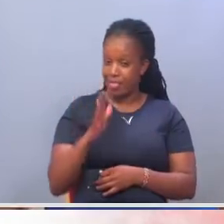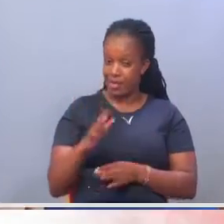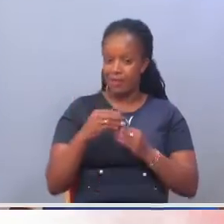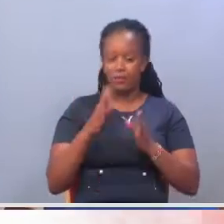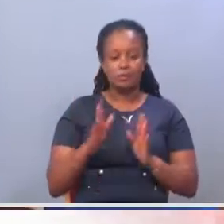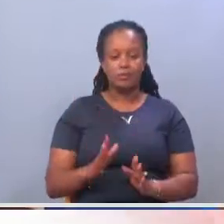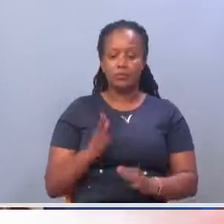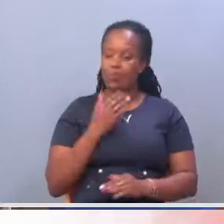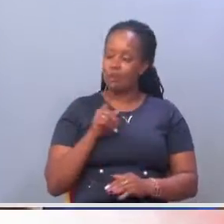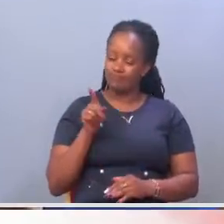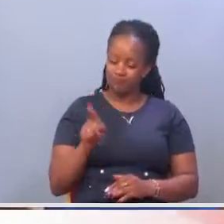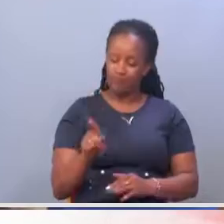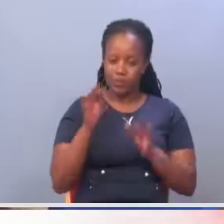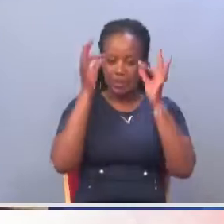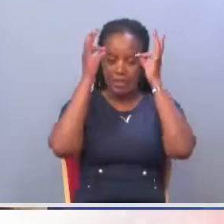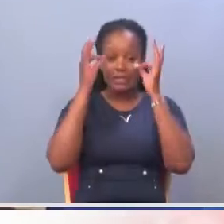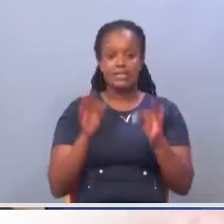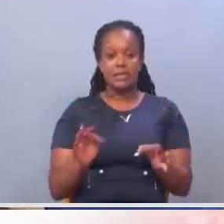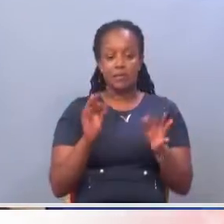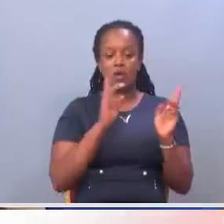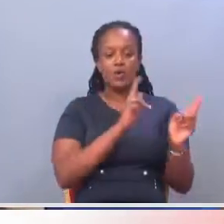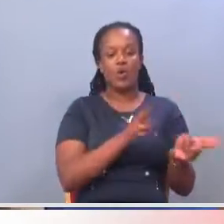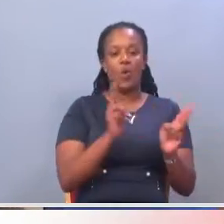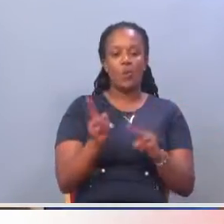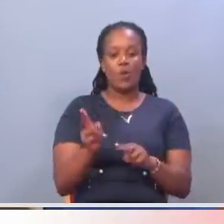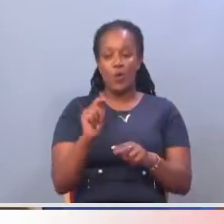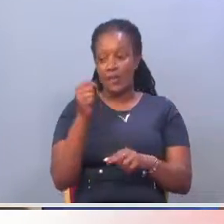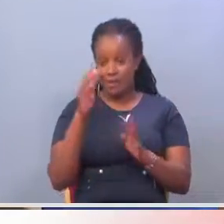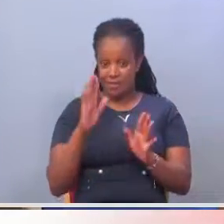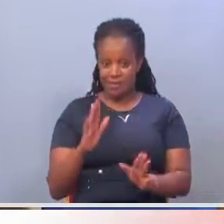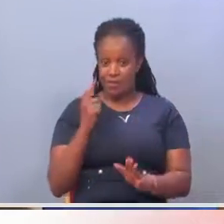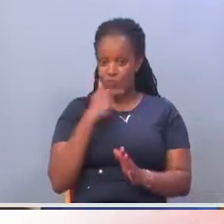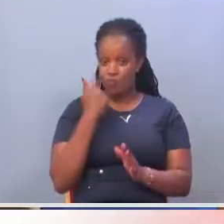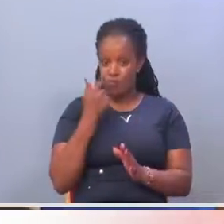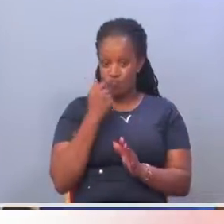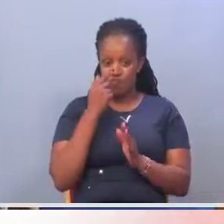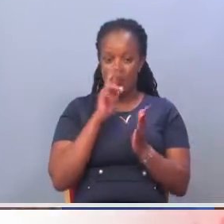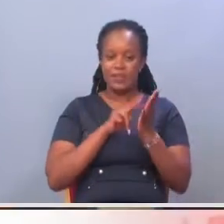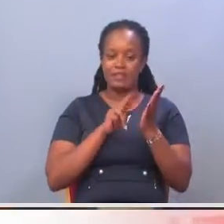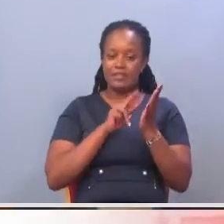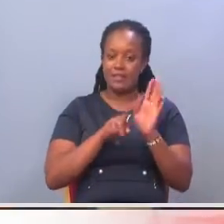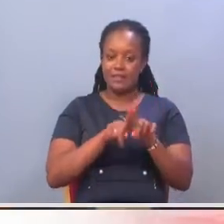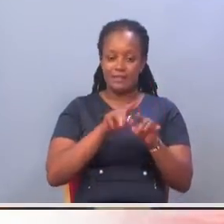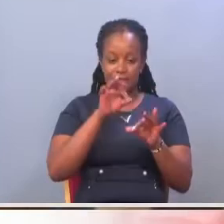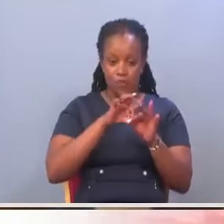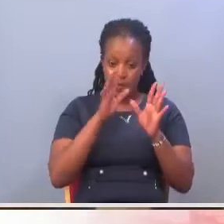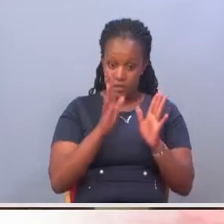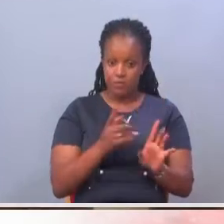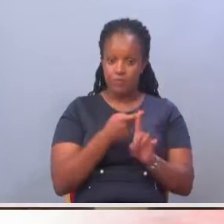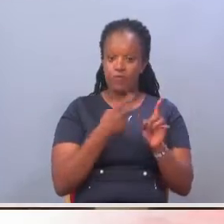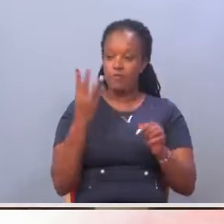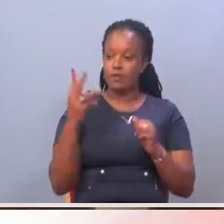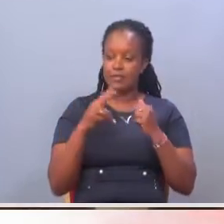this to be determined by the ordinary voter in every part of the 47 counties. But you have